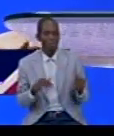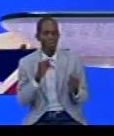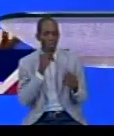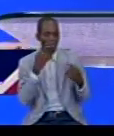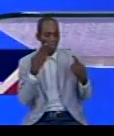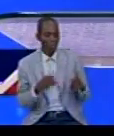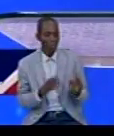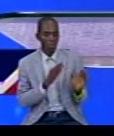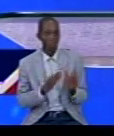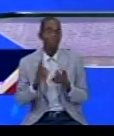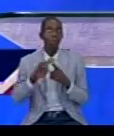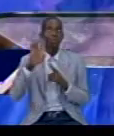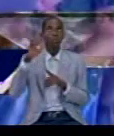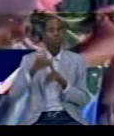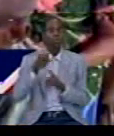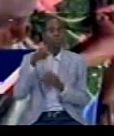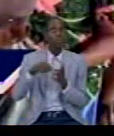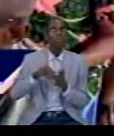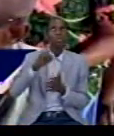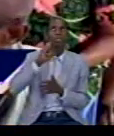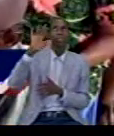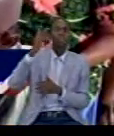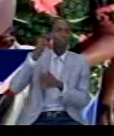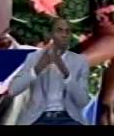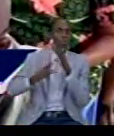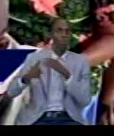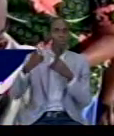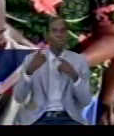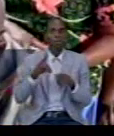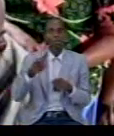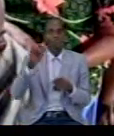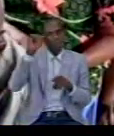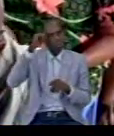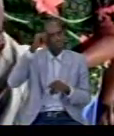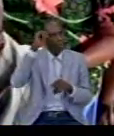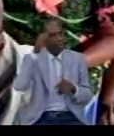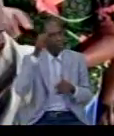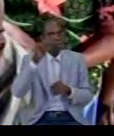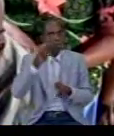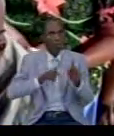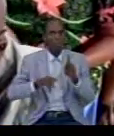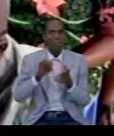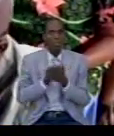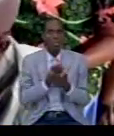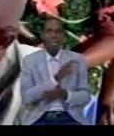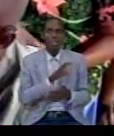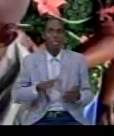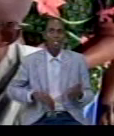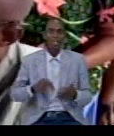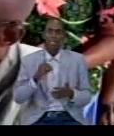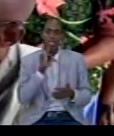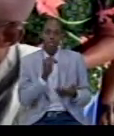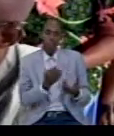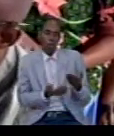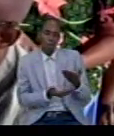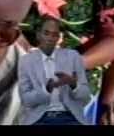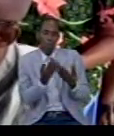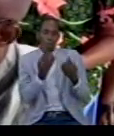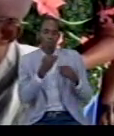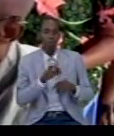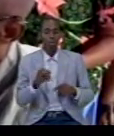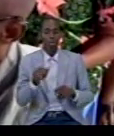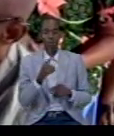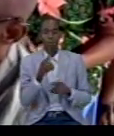is prophecy being fulfilled. And you remind them that Christ is about to come. And everyone that is not saved